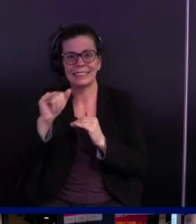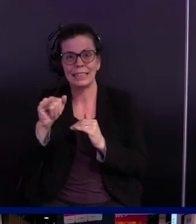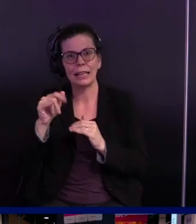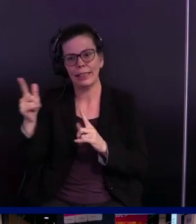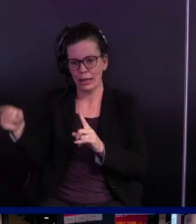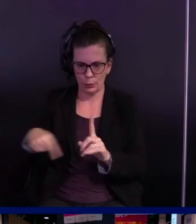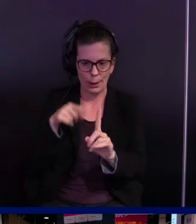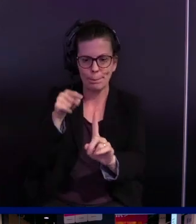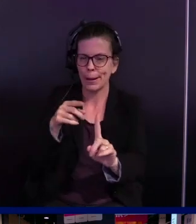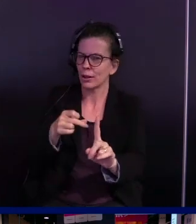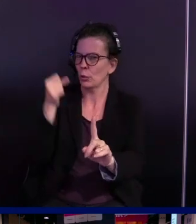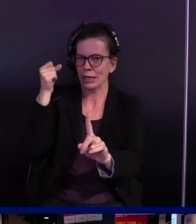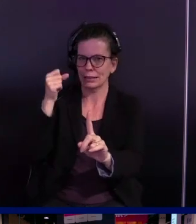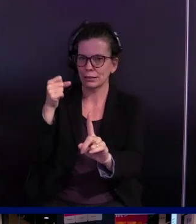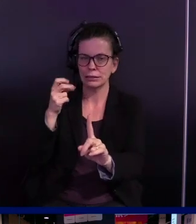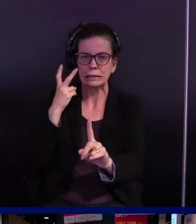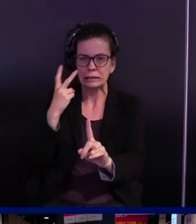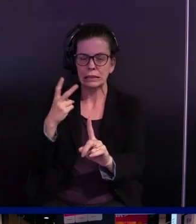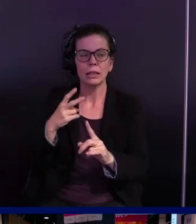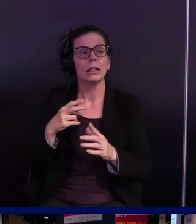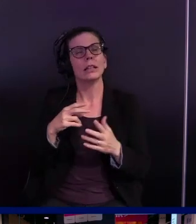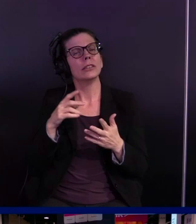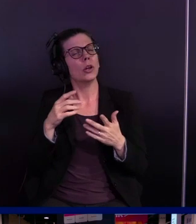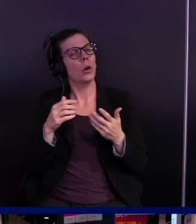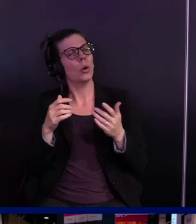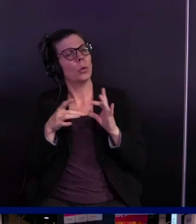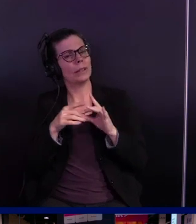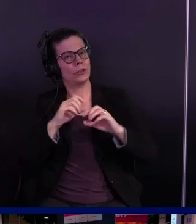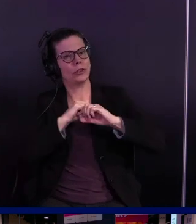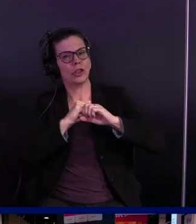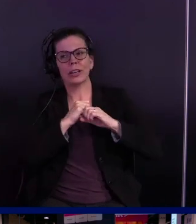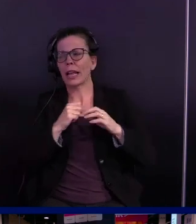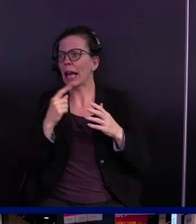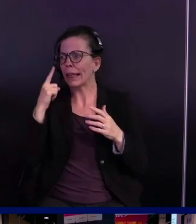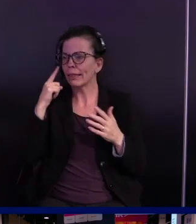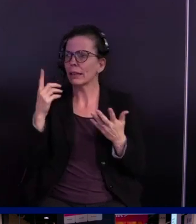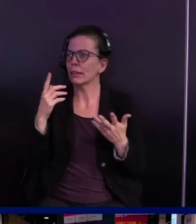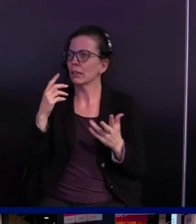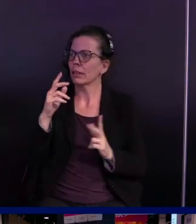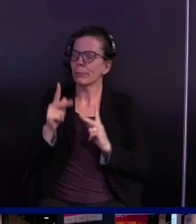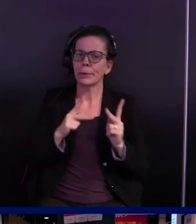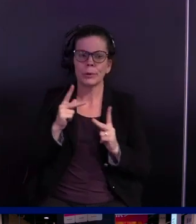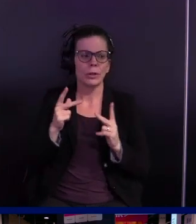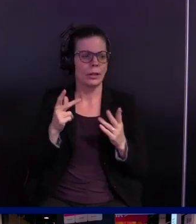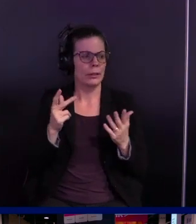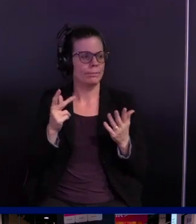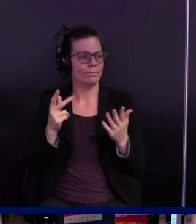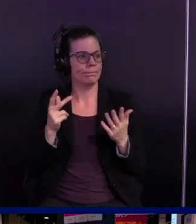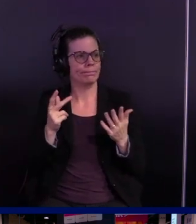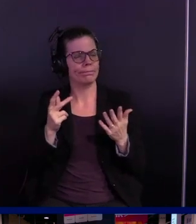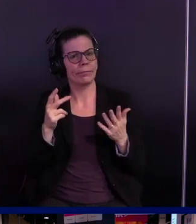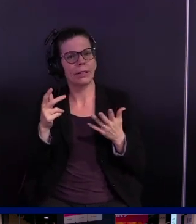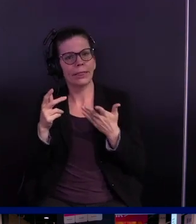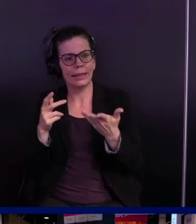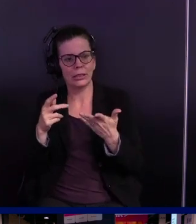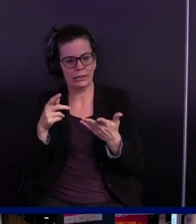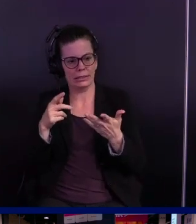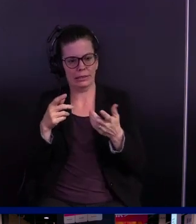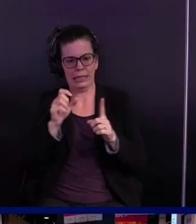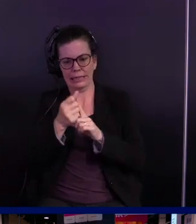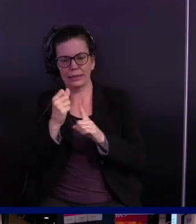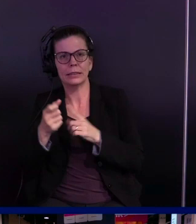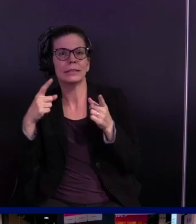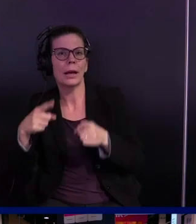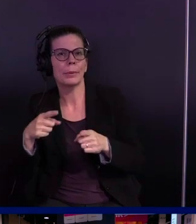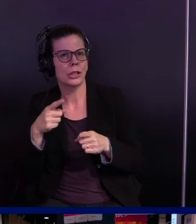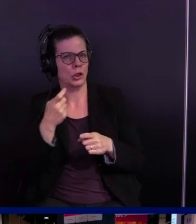there really quick. And with security, I can imagine people who track these incidents,